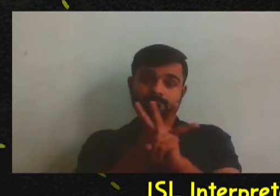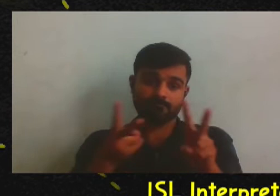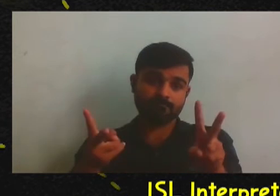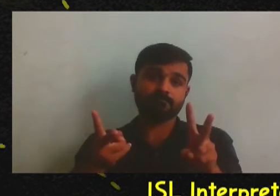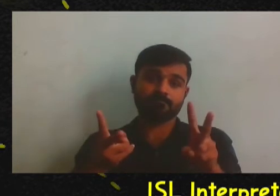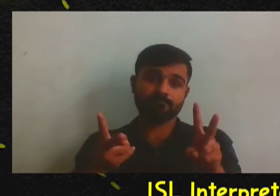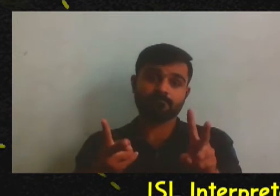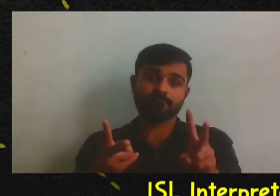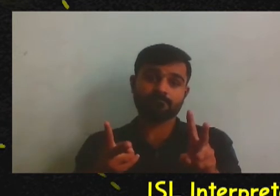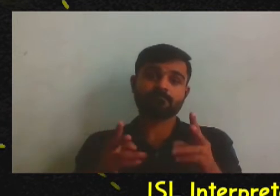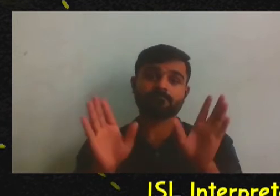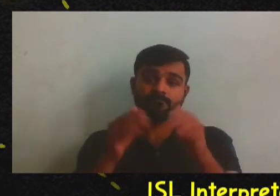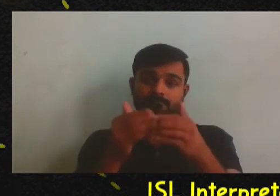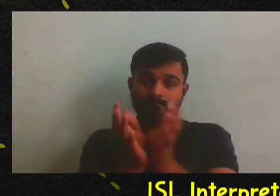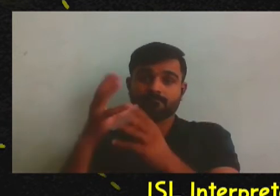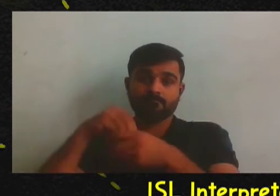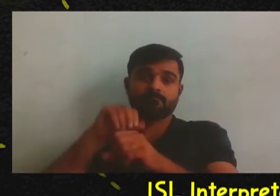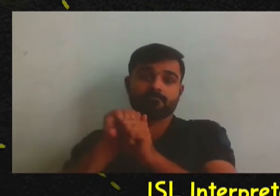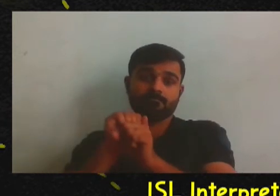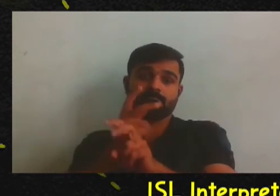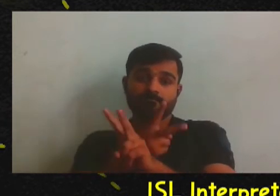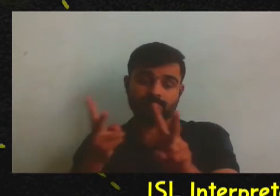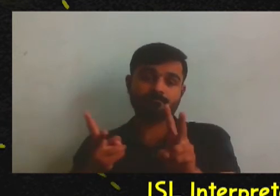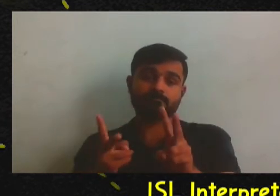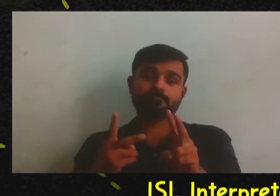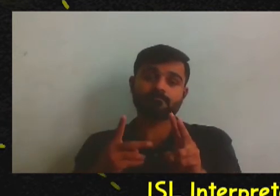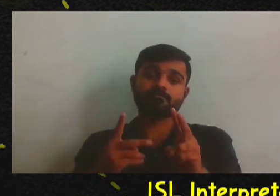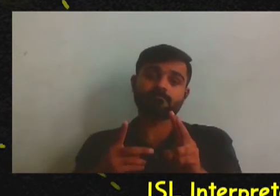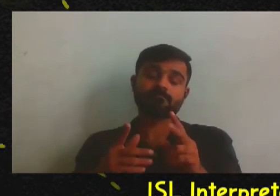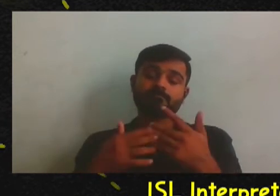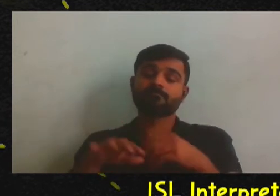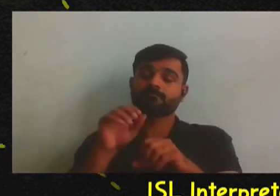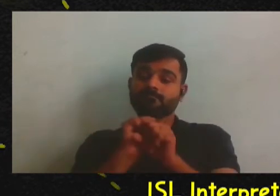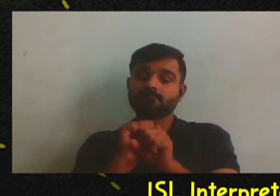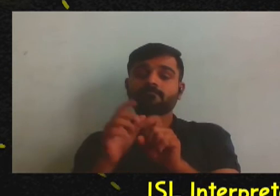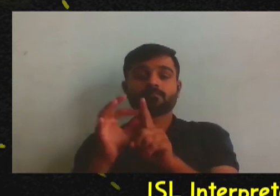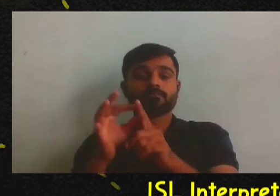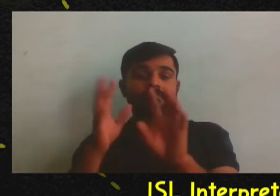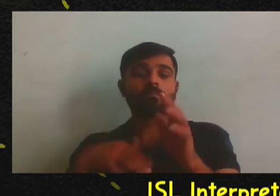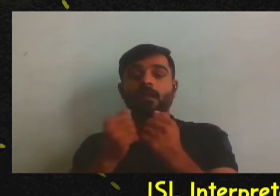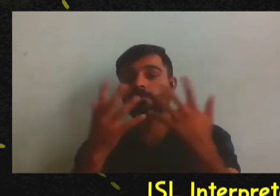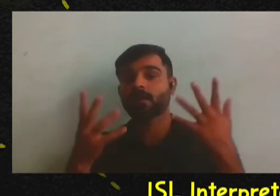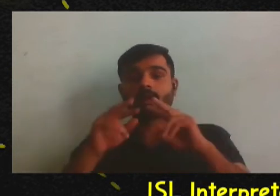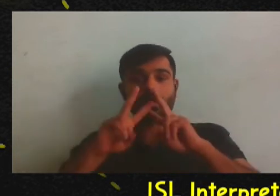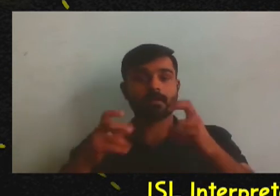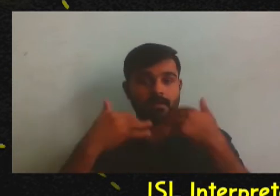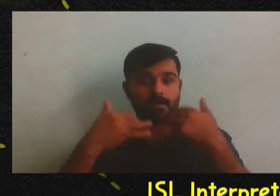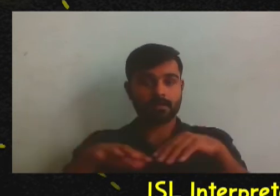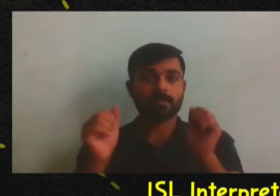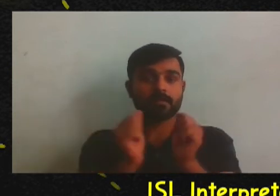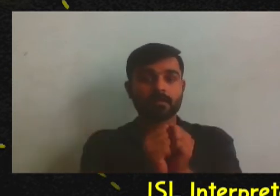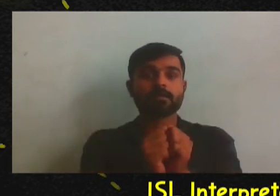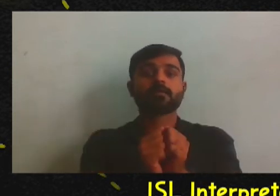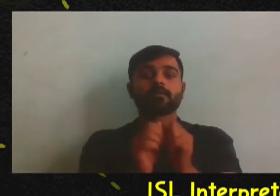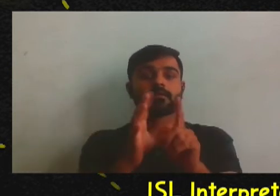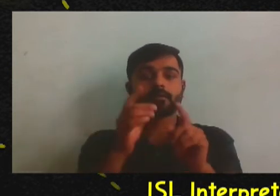that's working towards this. So the work that YP and Agents of Ishq do, but in a lot of our research where we've looked at violence